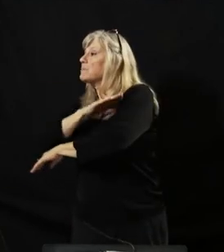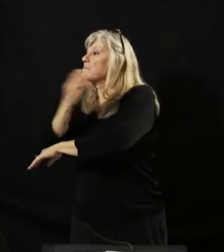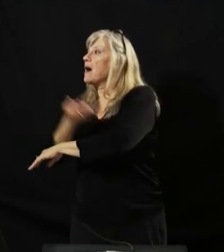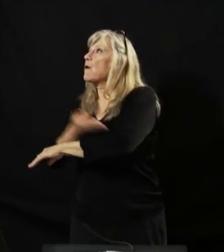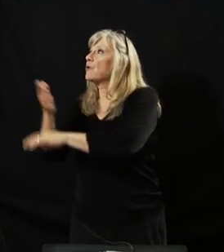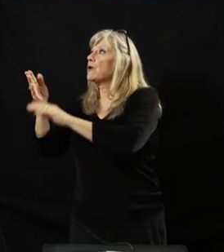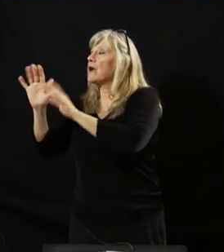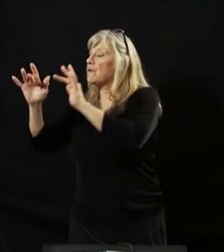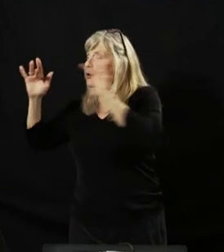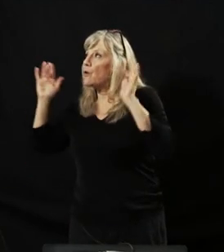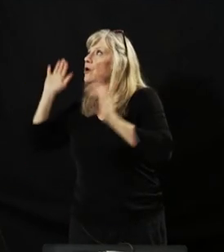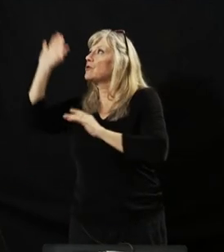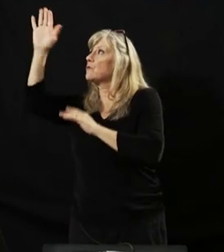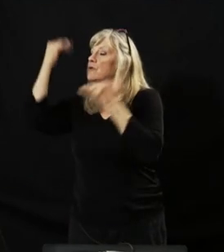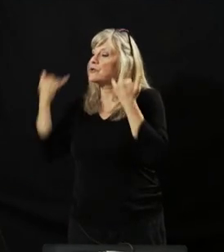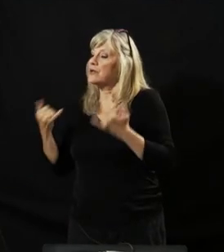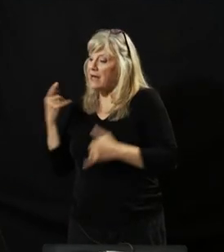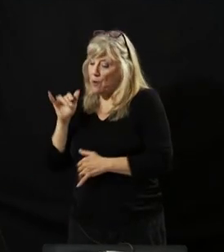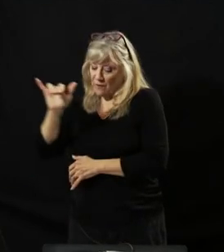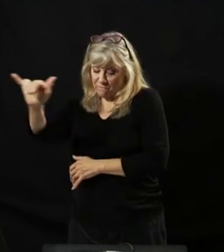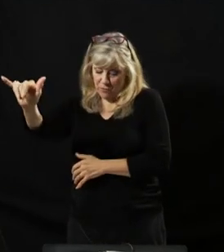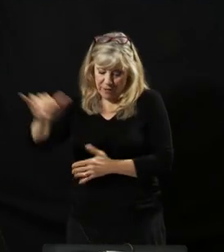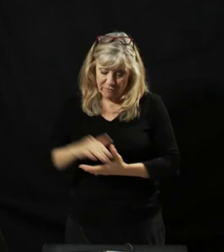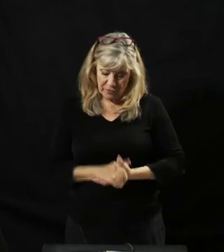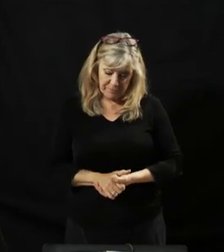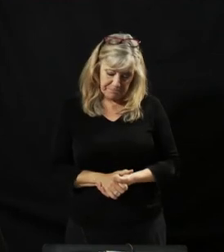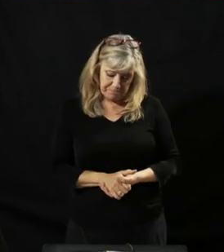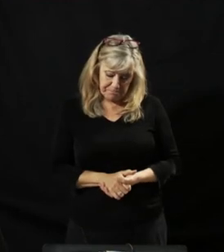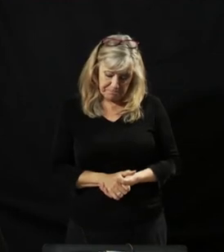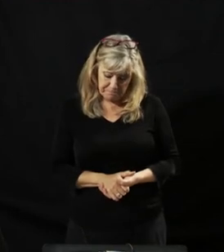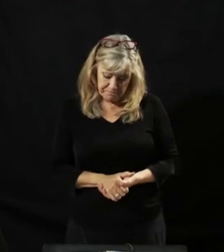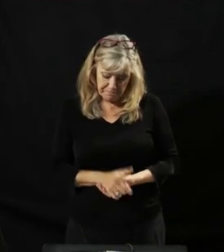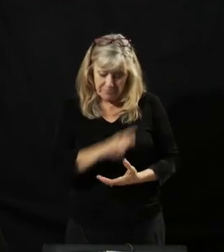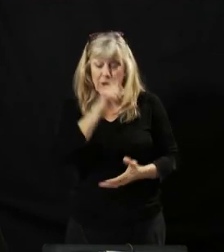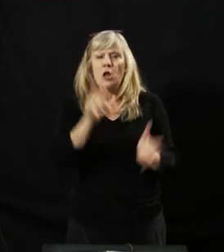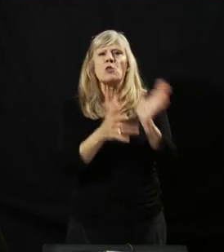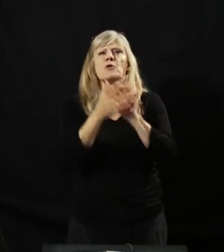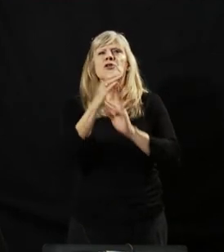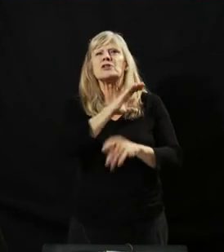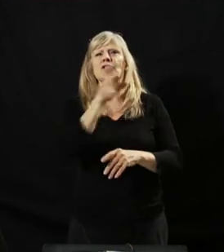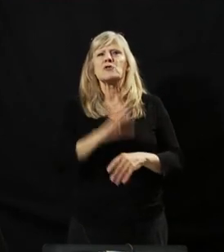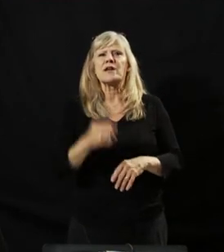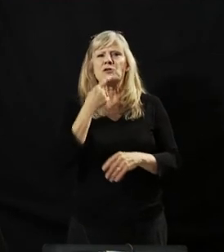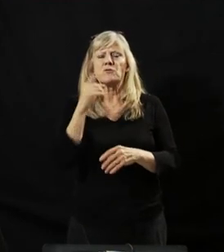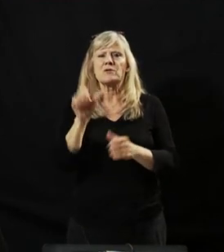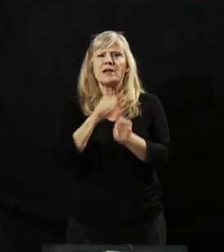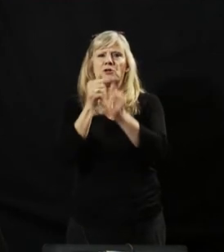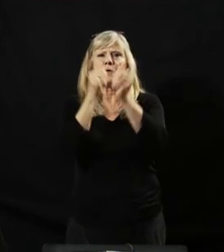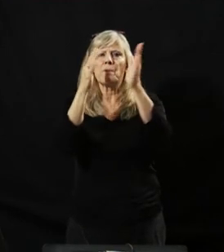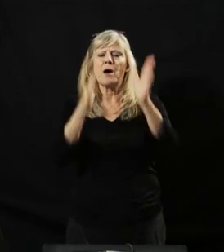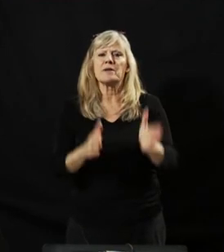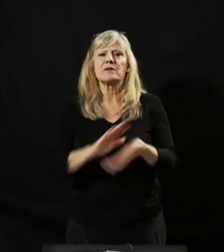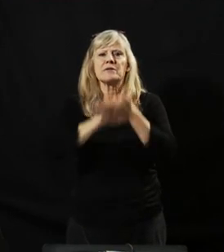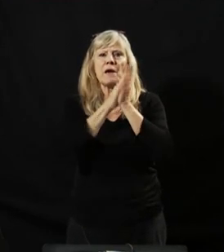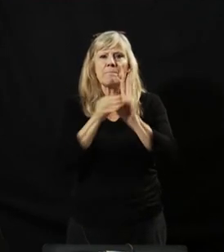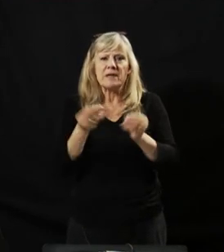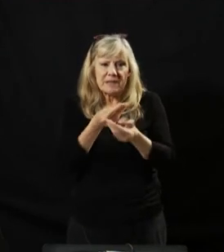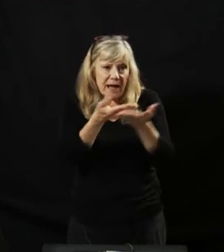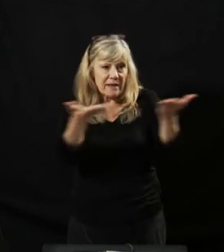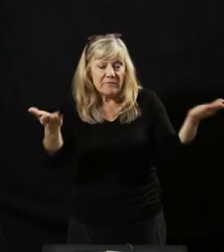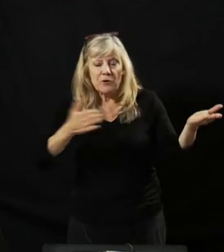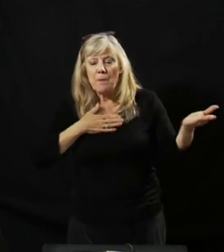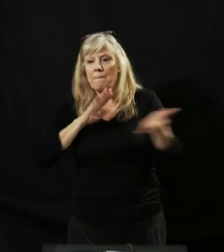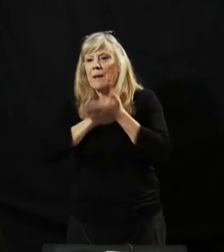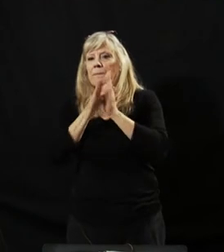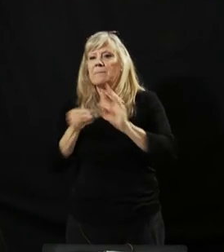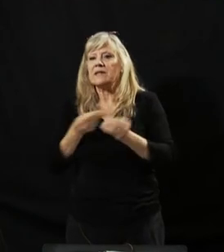the power, and the glory are yours, now and forever. Lord Jesus Christ, who said to your apostles, "Peace I leave you, my